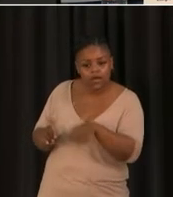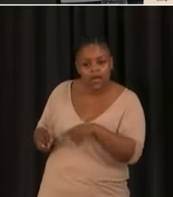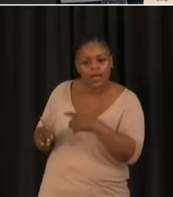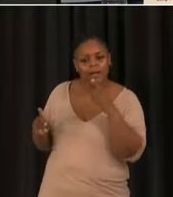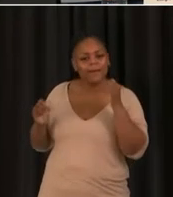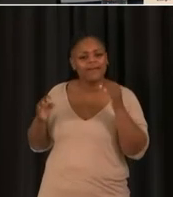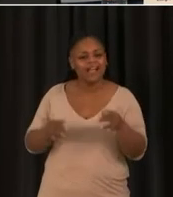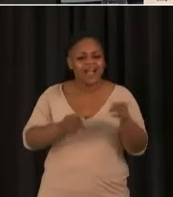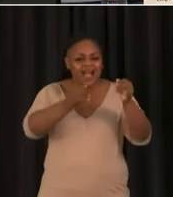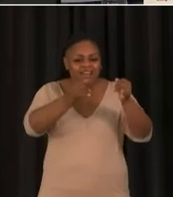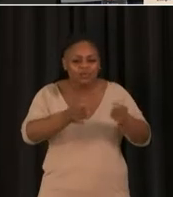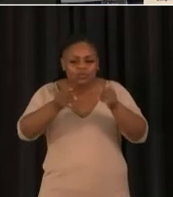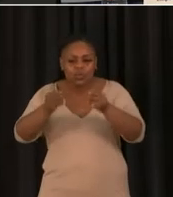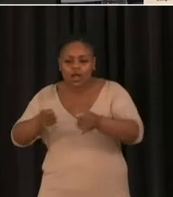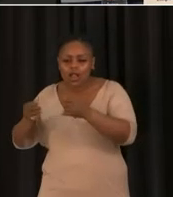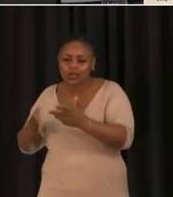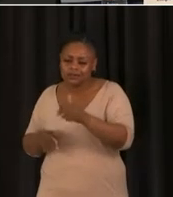their money.